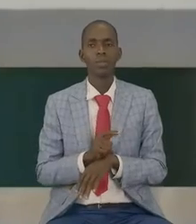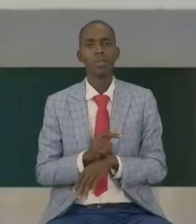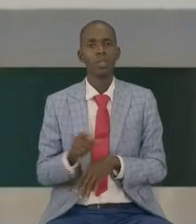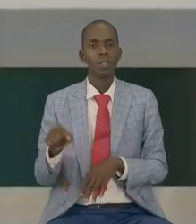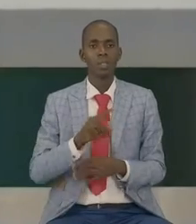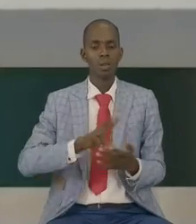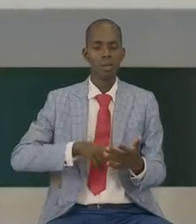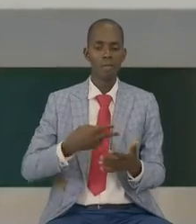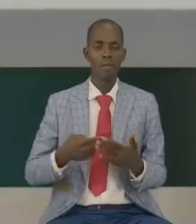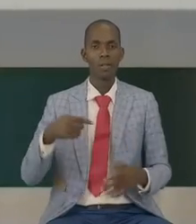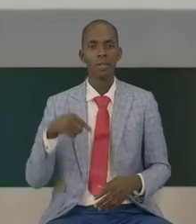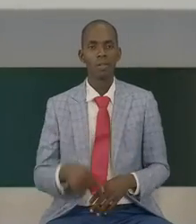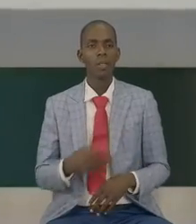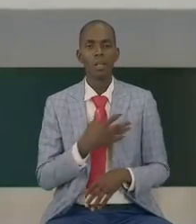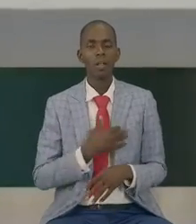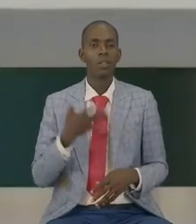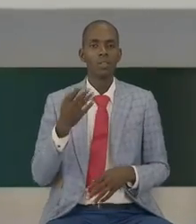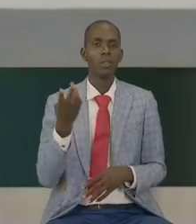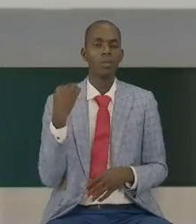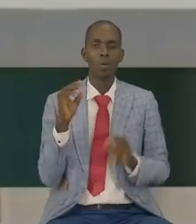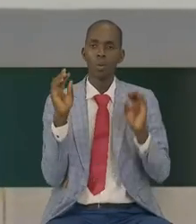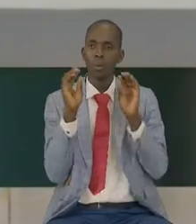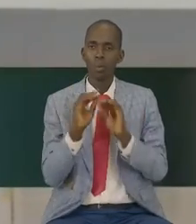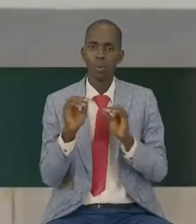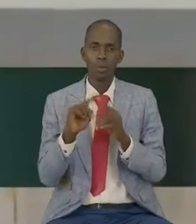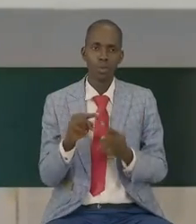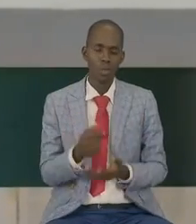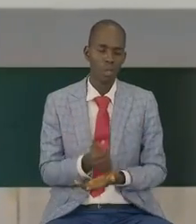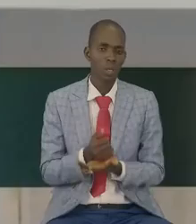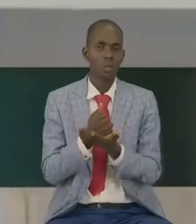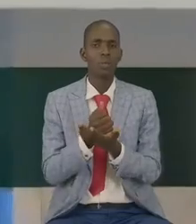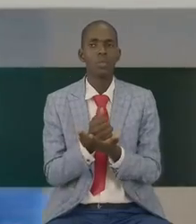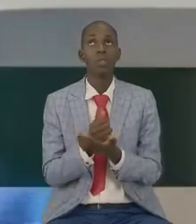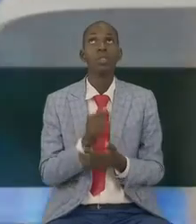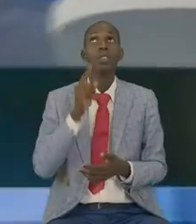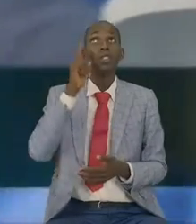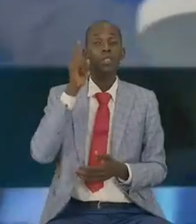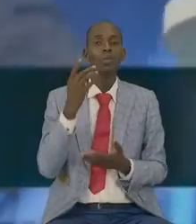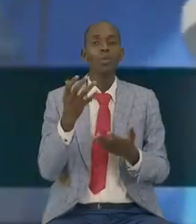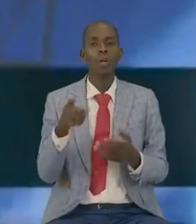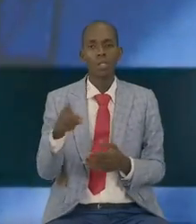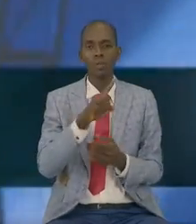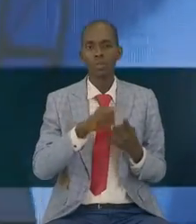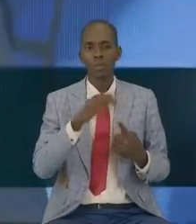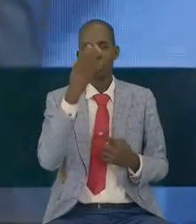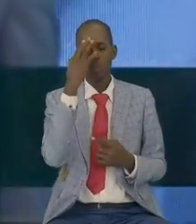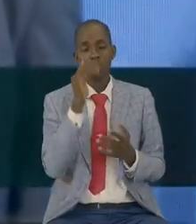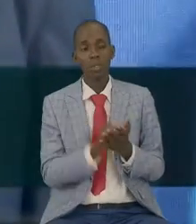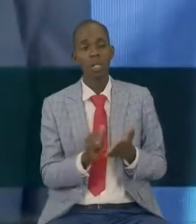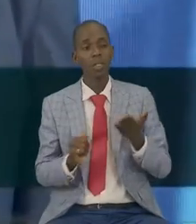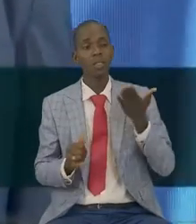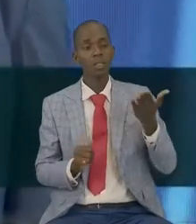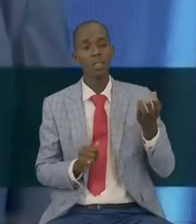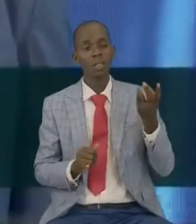fell down, and there was none to help. He wanted them to know that there is no one that